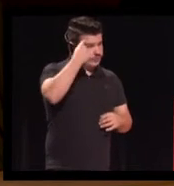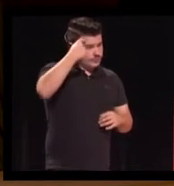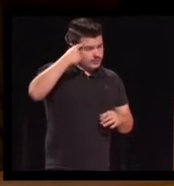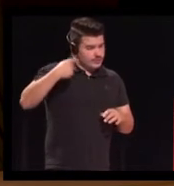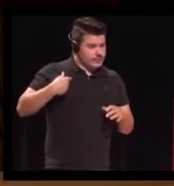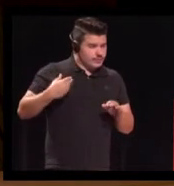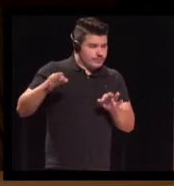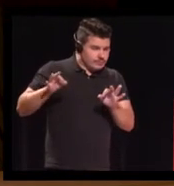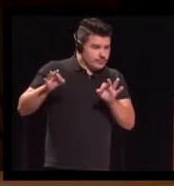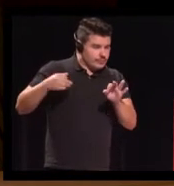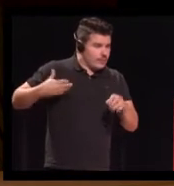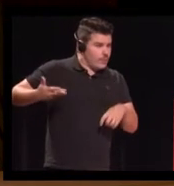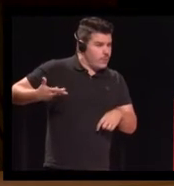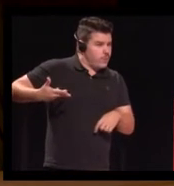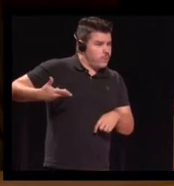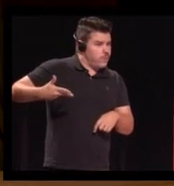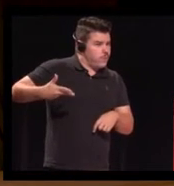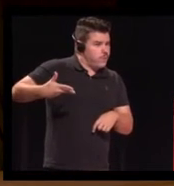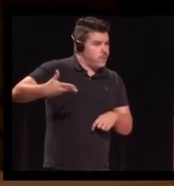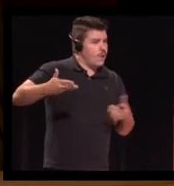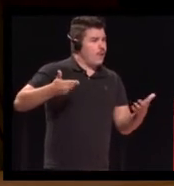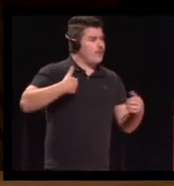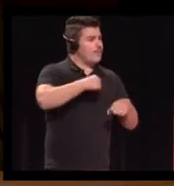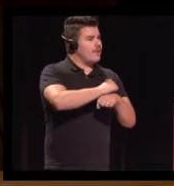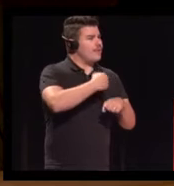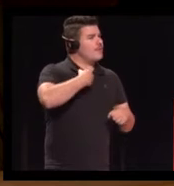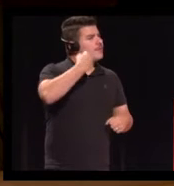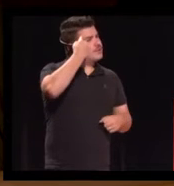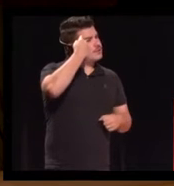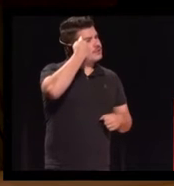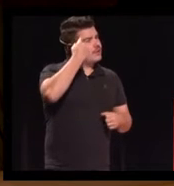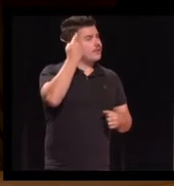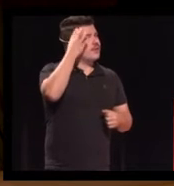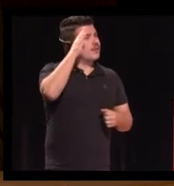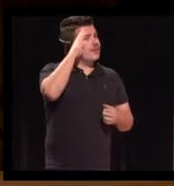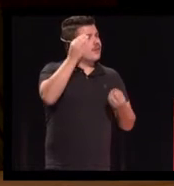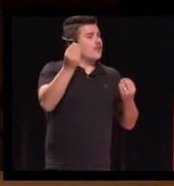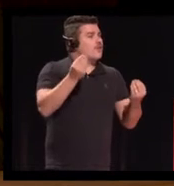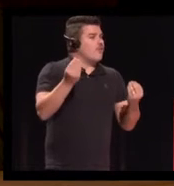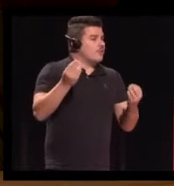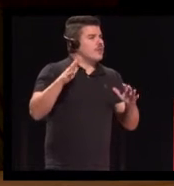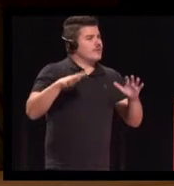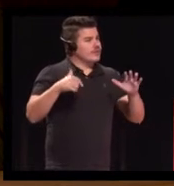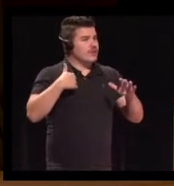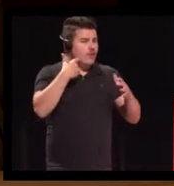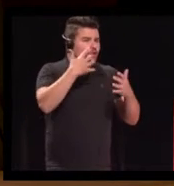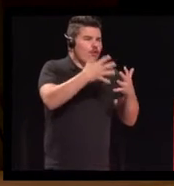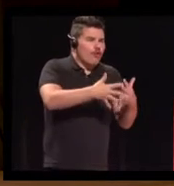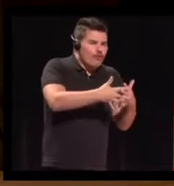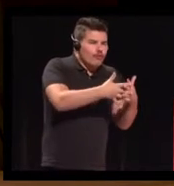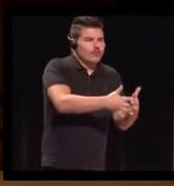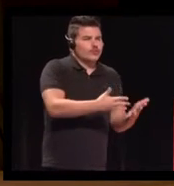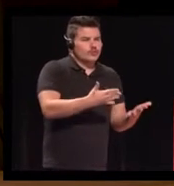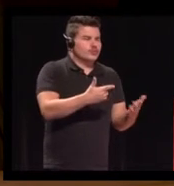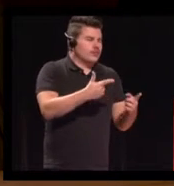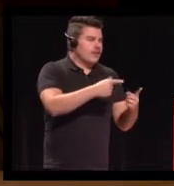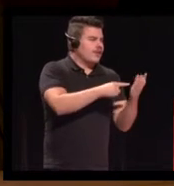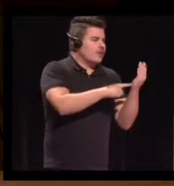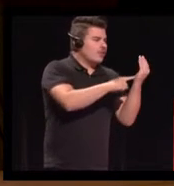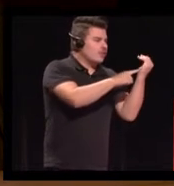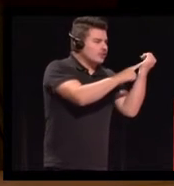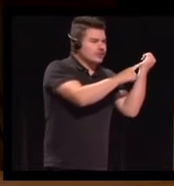you know, how is this, how can we understand these technologies? How can we understand the changes that these new technologies are bringing?